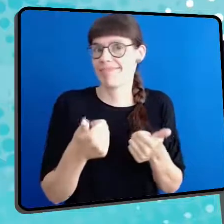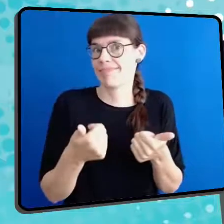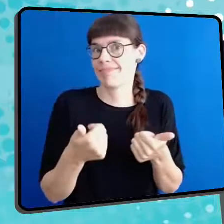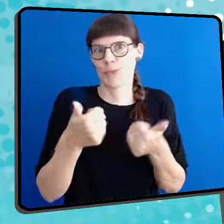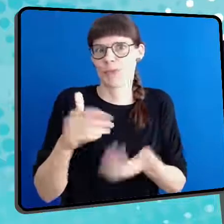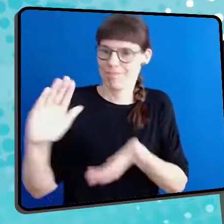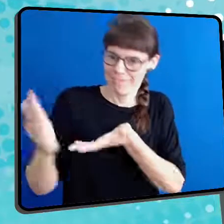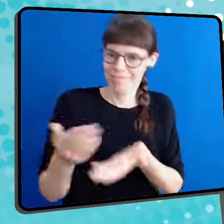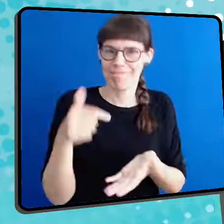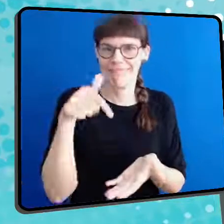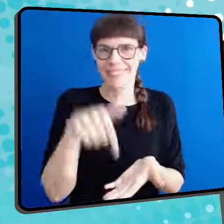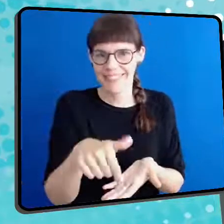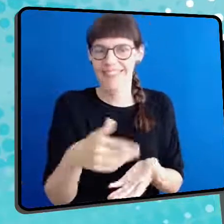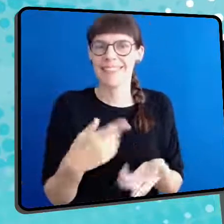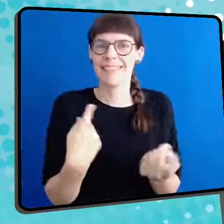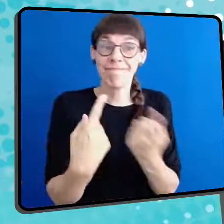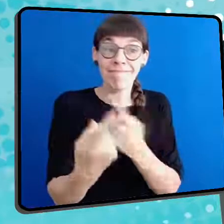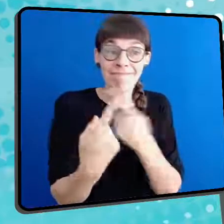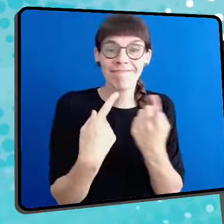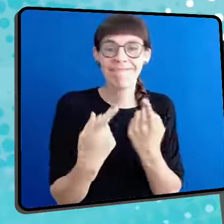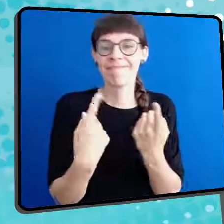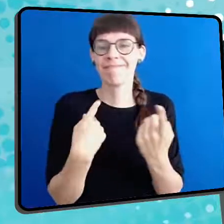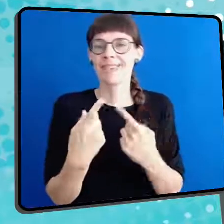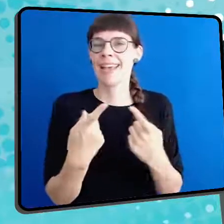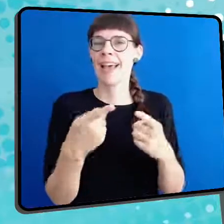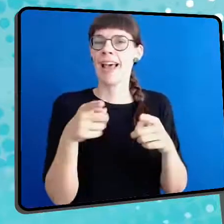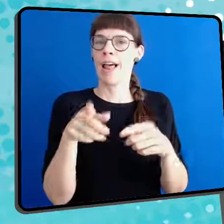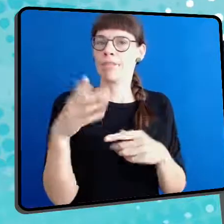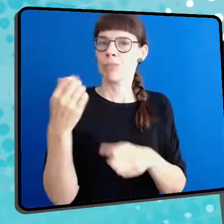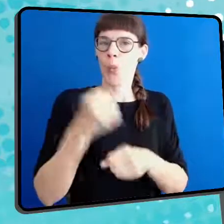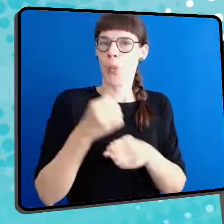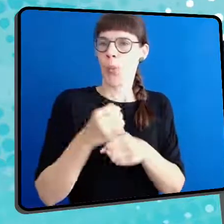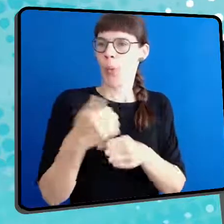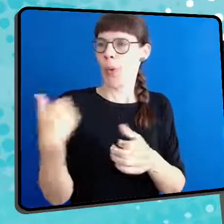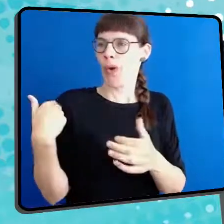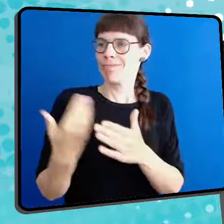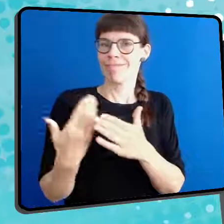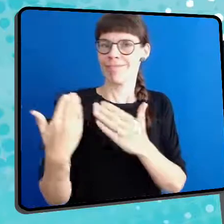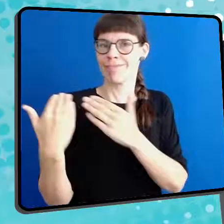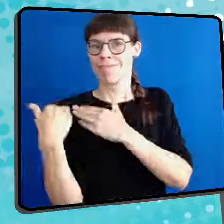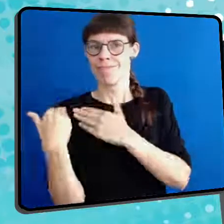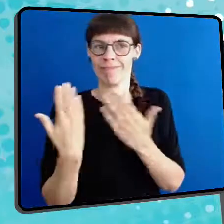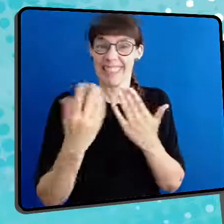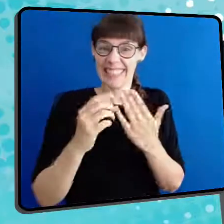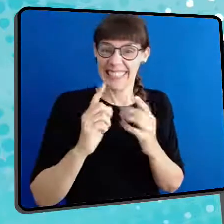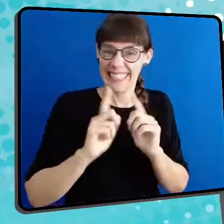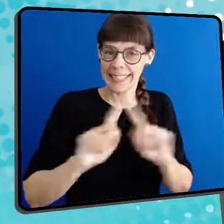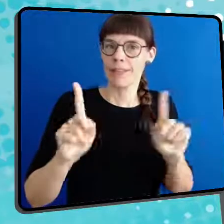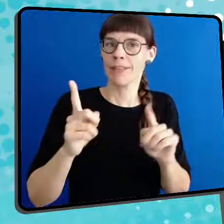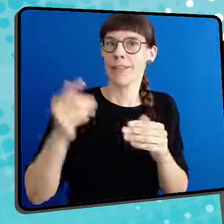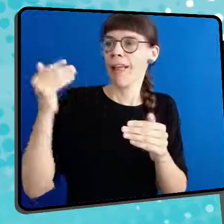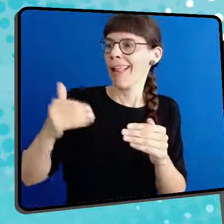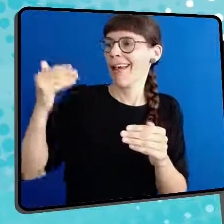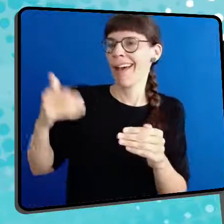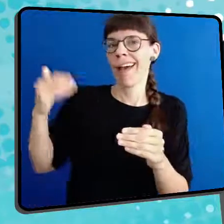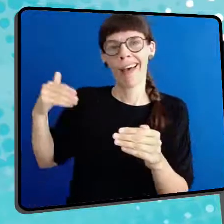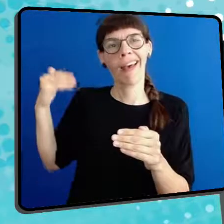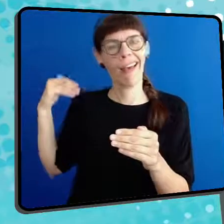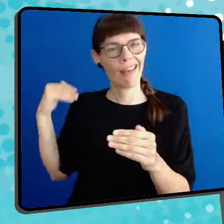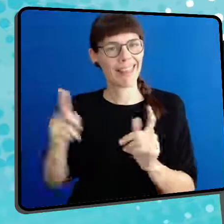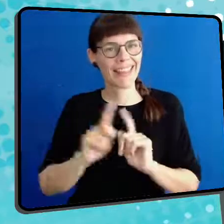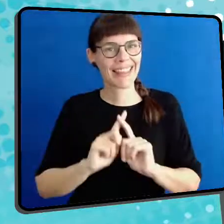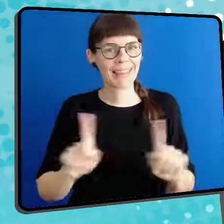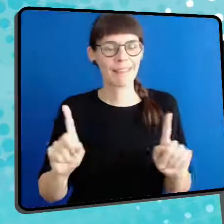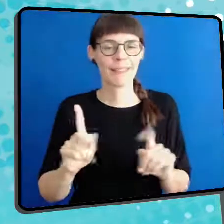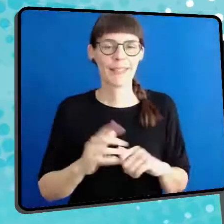to talk about another side of AI that we haven't been covering, and maybe is not the first thing that comes to mind, but could